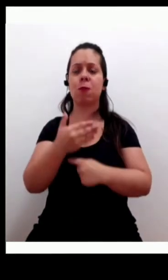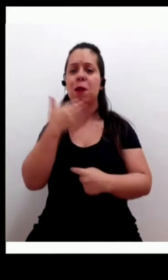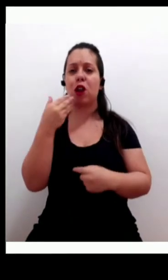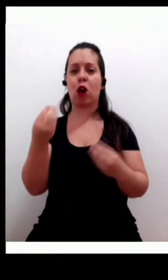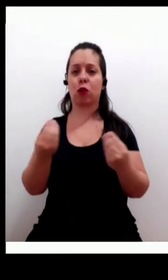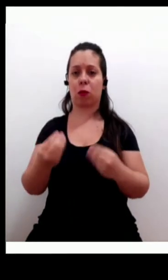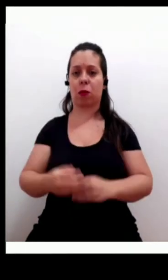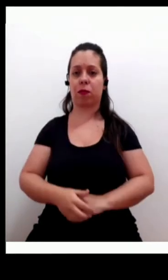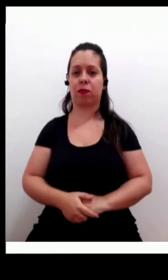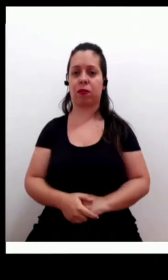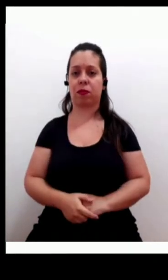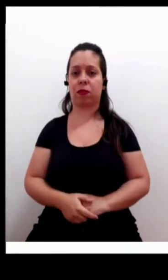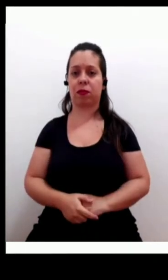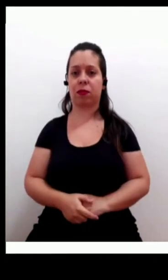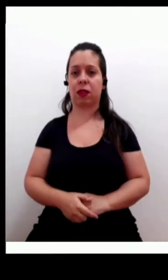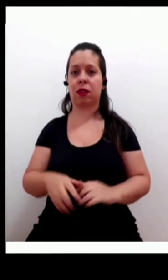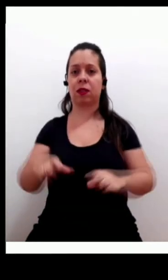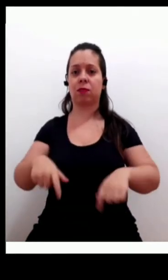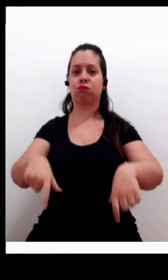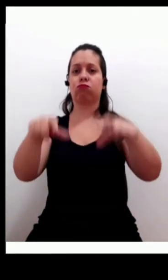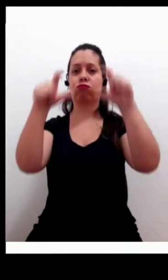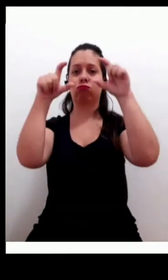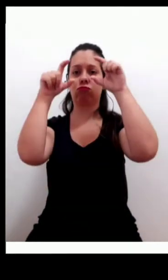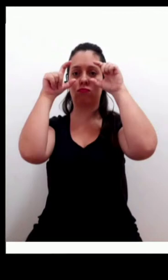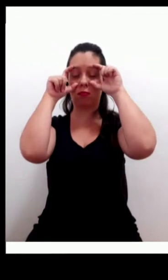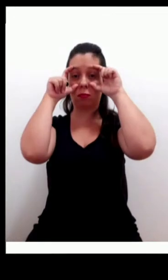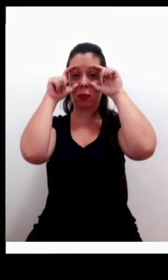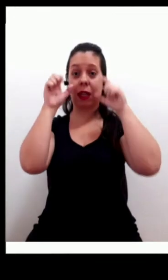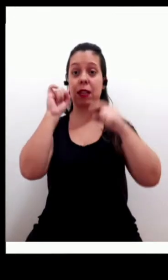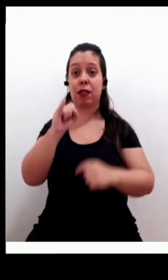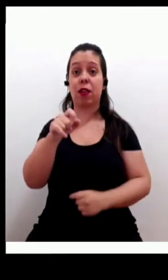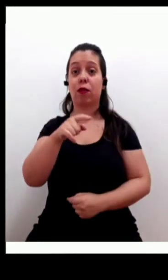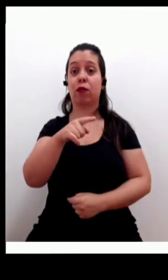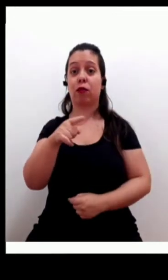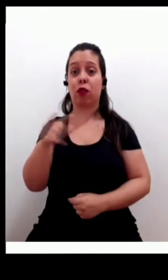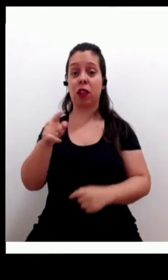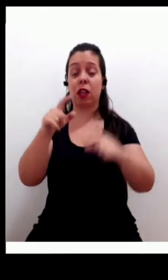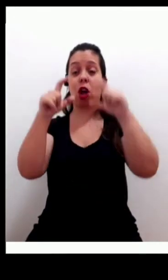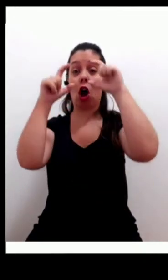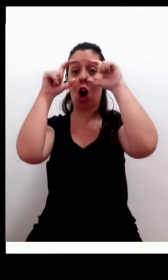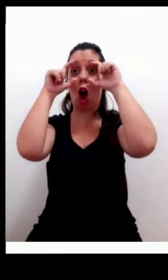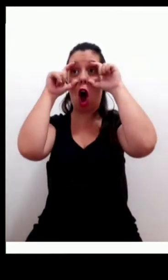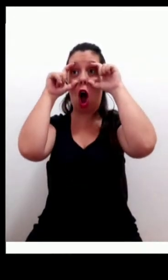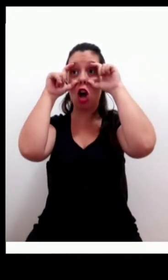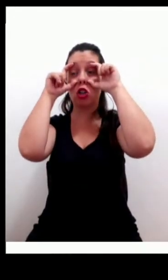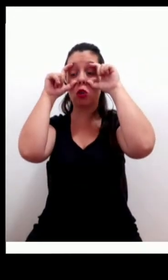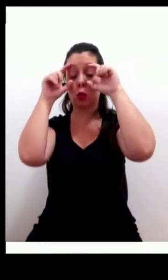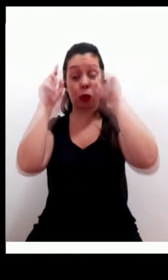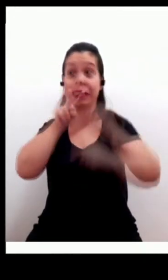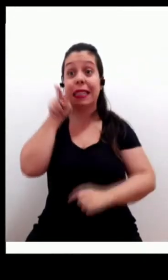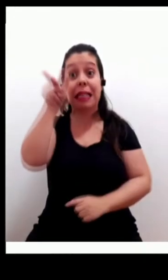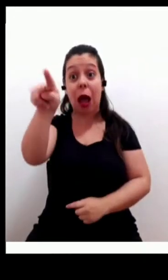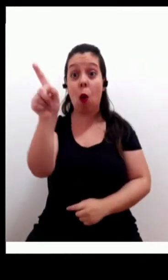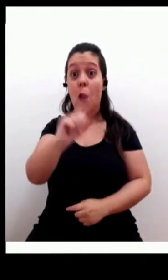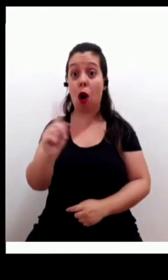goggles. Observers without goggles must face away from the blast.